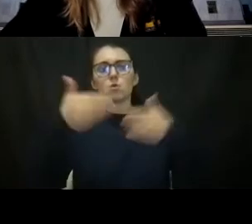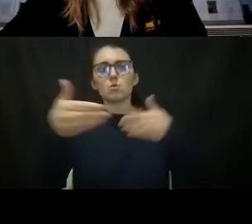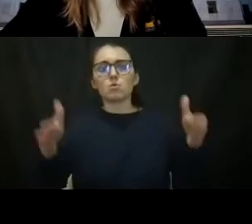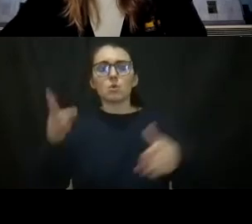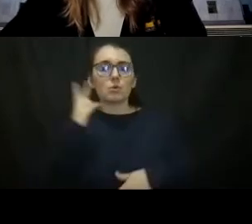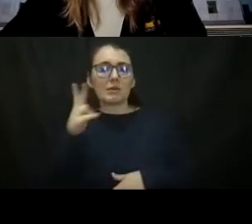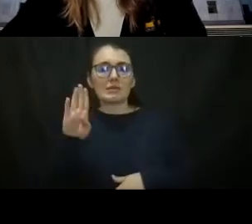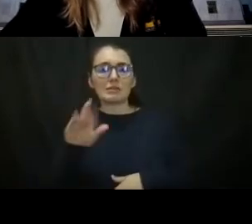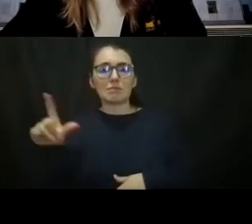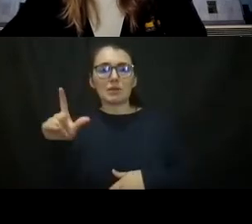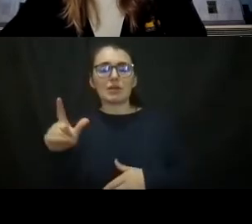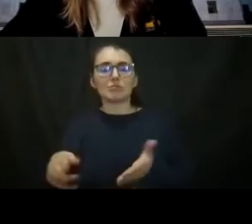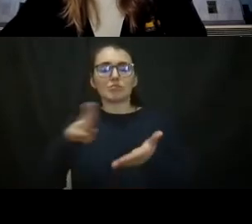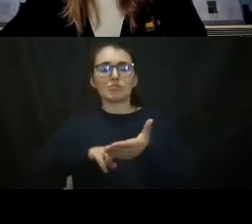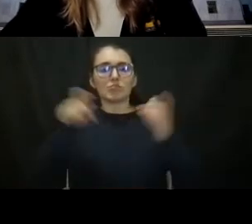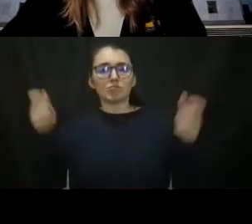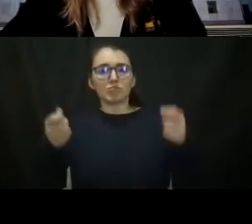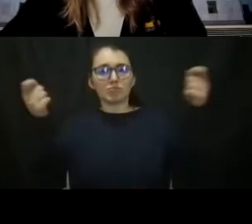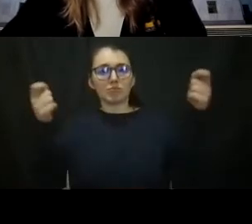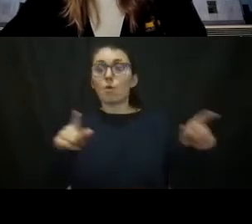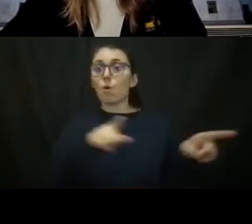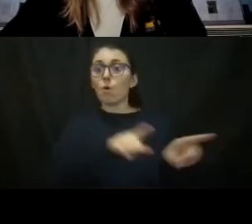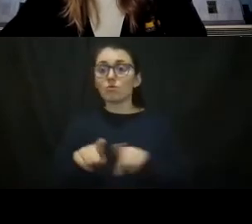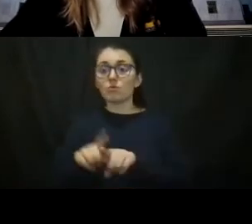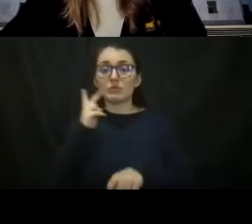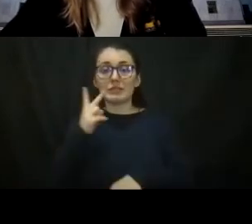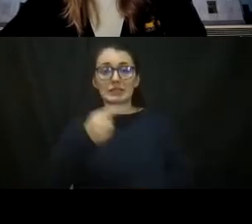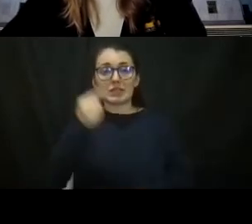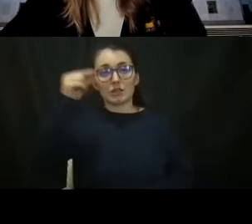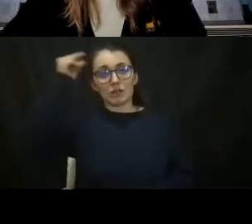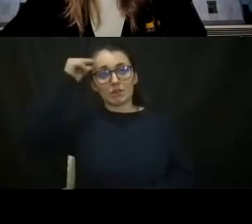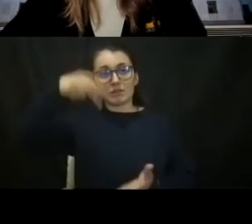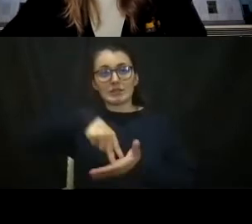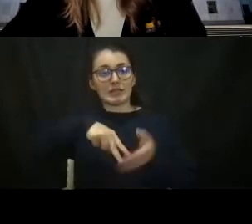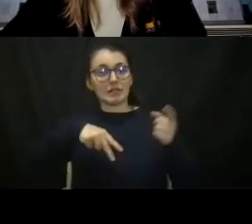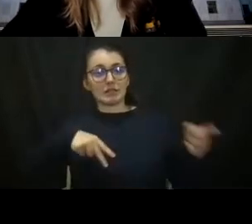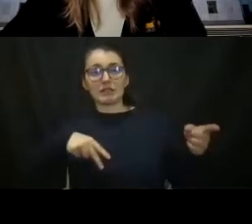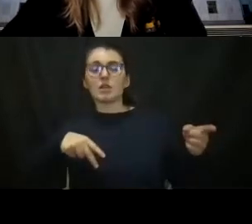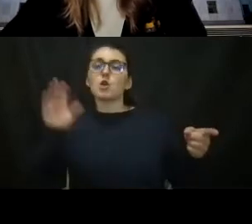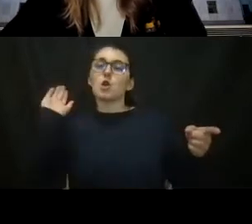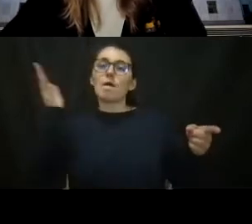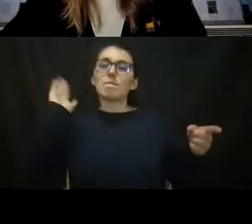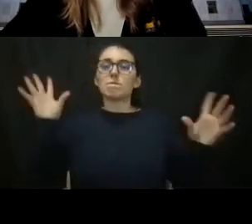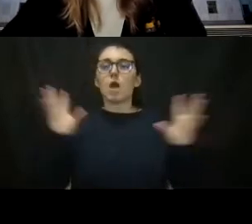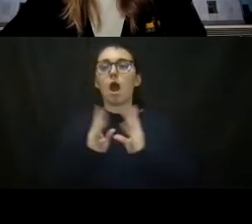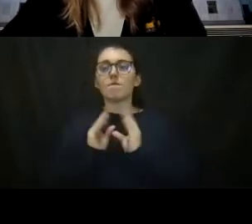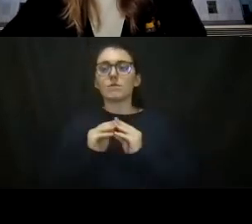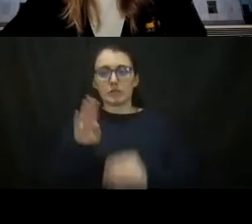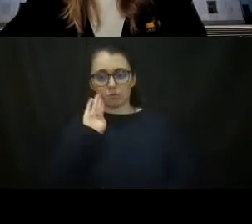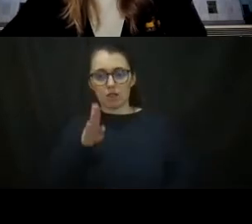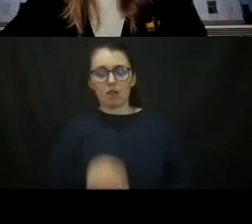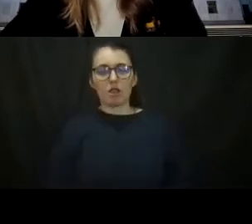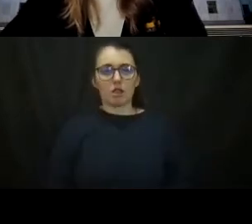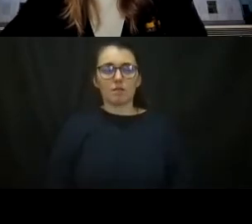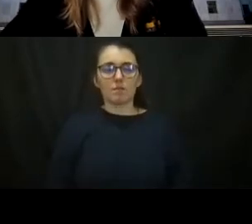signing ceremonies. You'll sometimes see our governor also standing at this podium, doing some press conferences. Now,